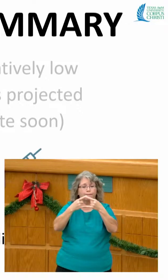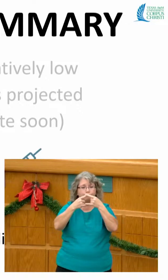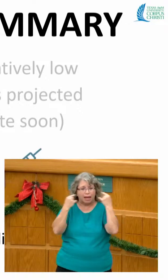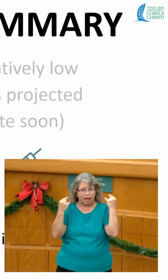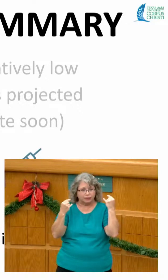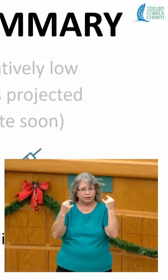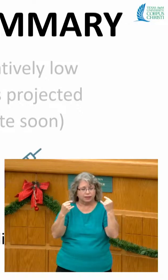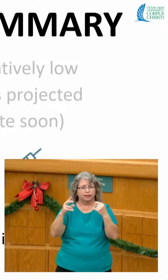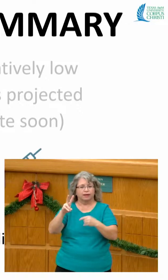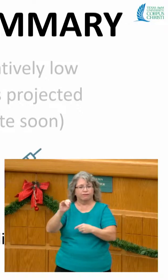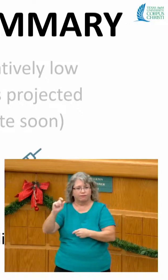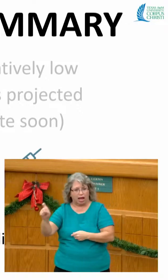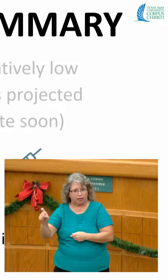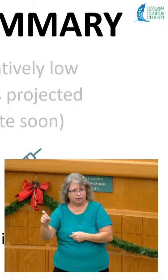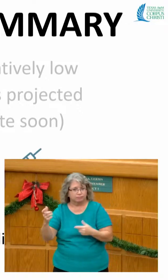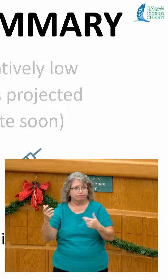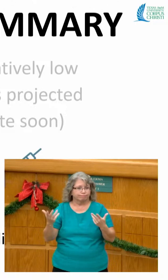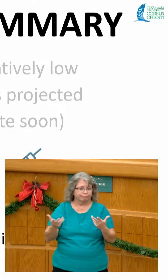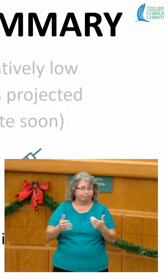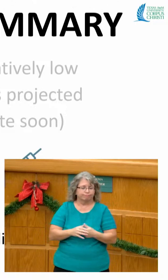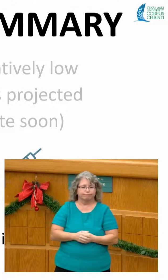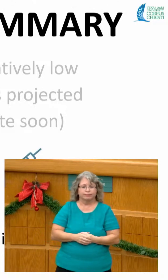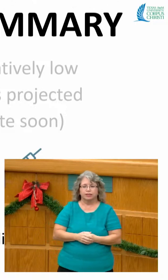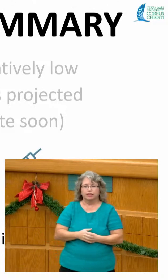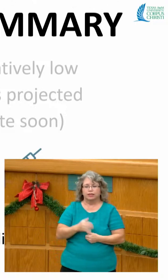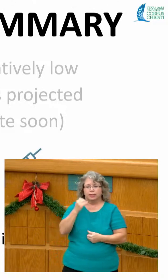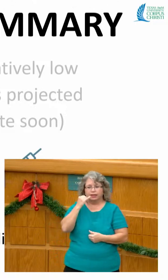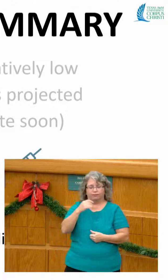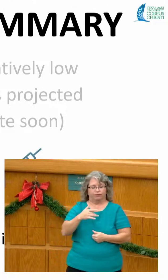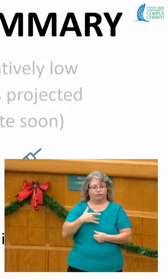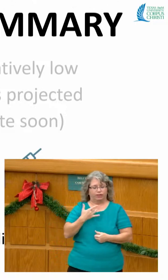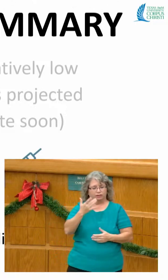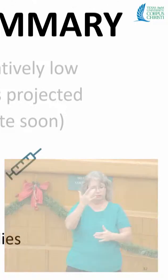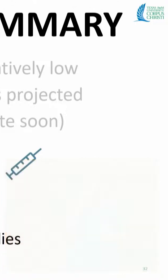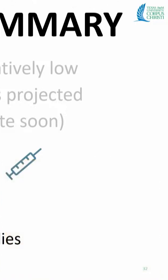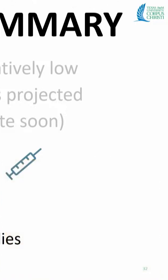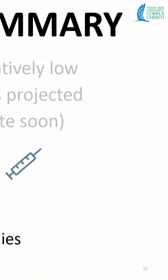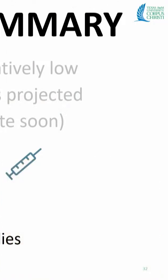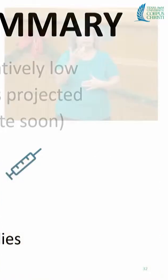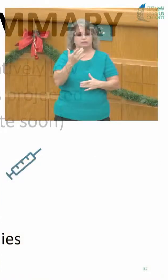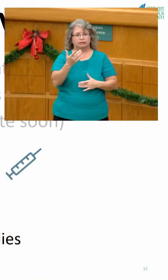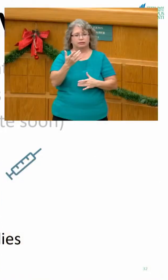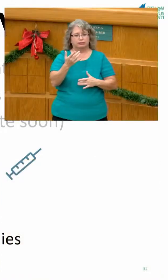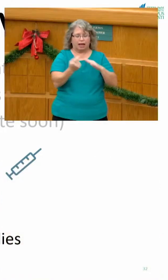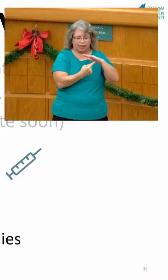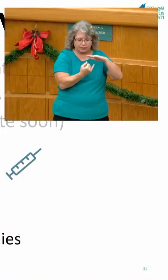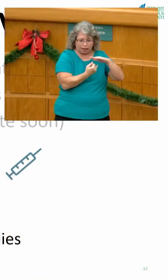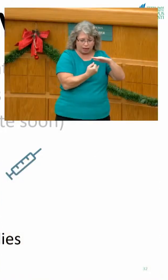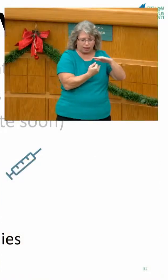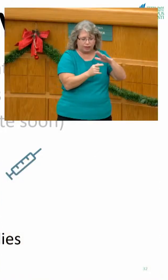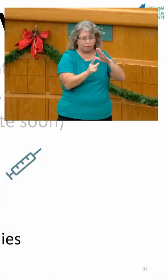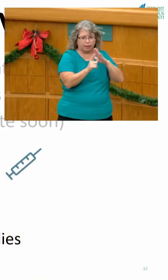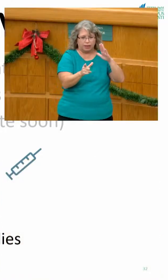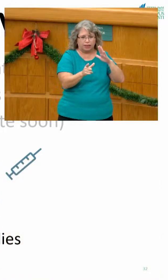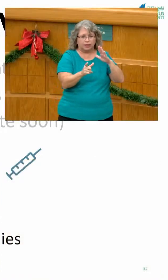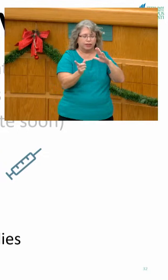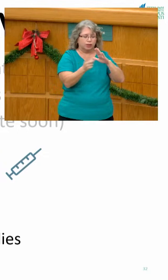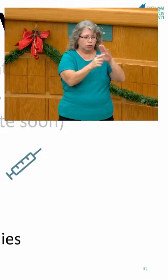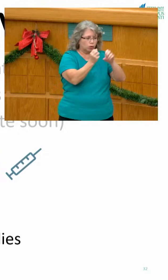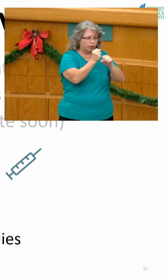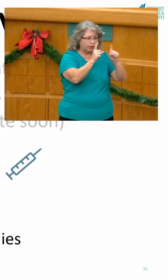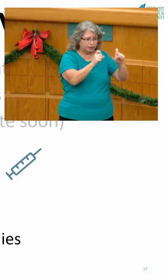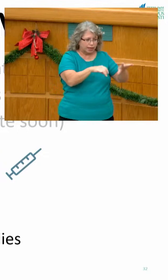that. If you're symptomatic, self-isolate immediately, get tested. If you're positive, immediately go and get the